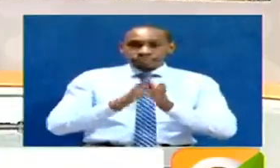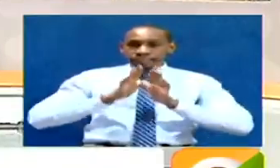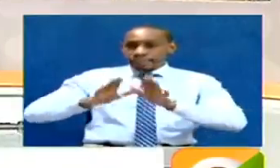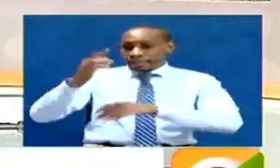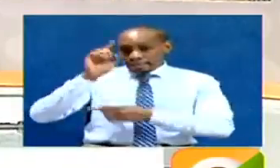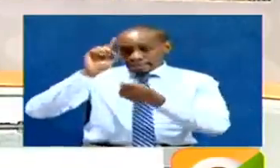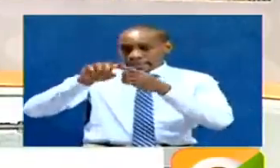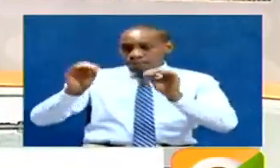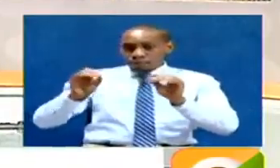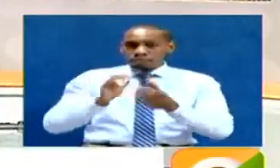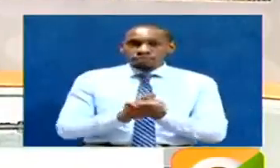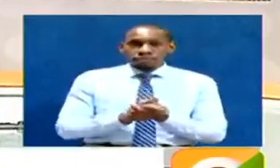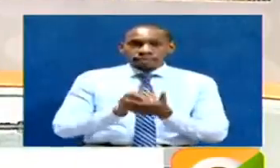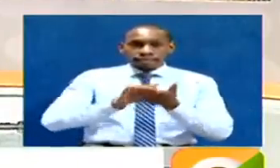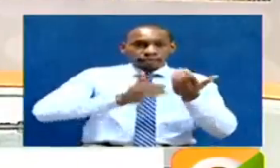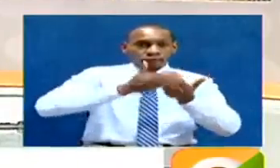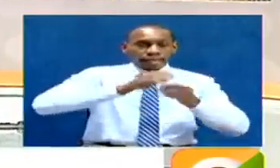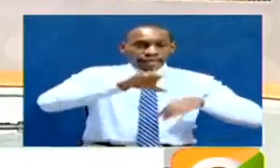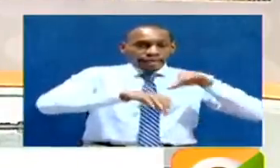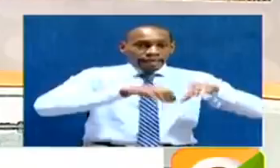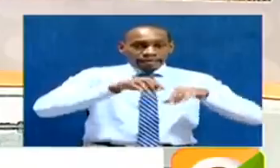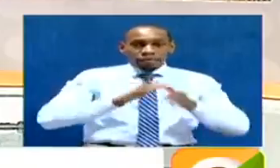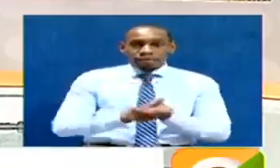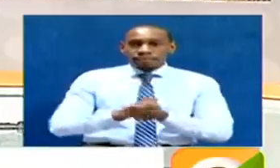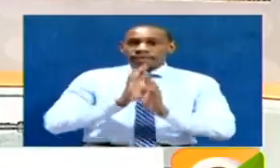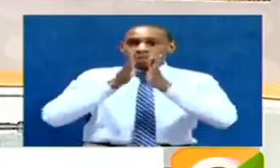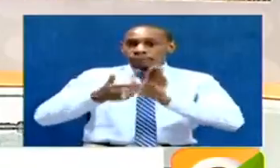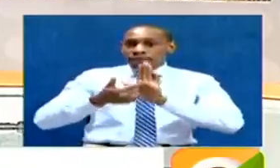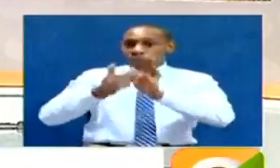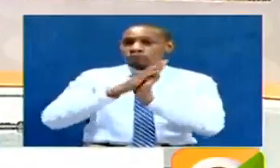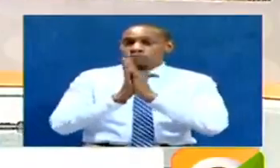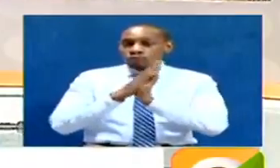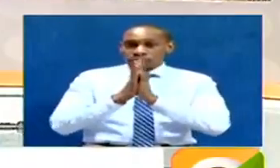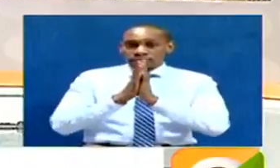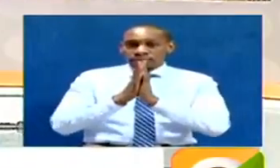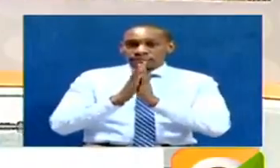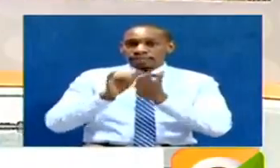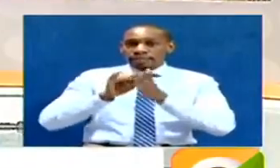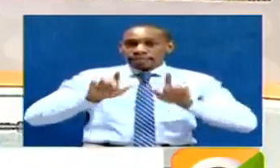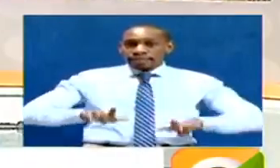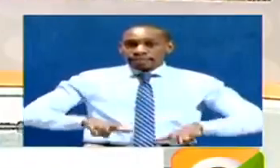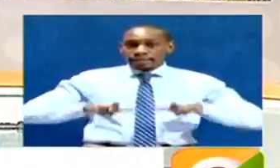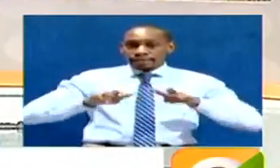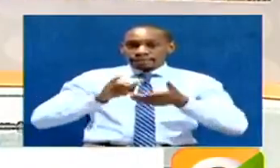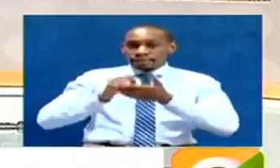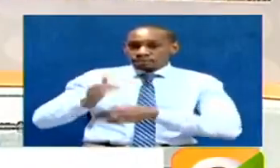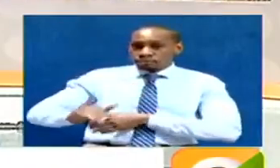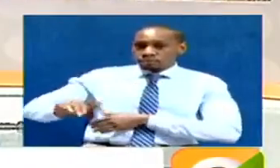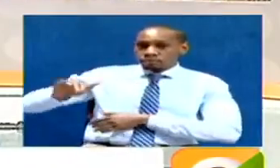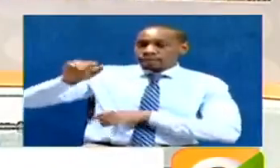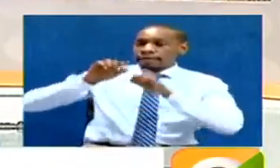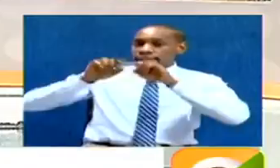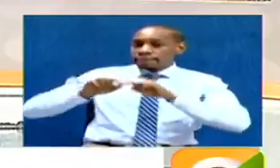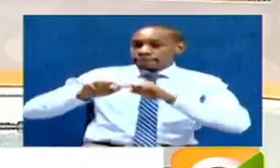purpose, that's caring for wildlife. Our very own Dorcas Wangira tells us the story of a journey from a teenager clinging on